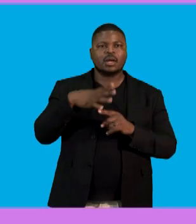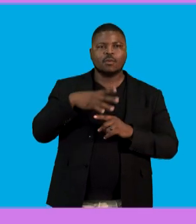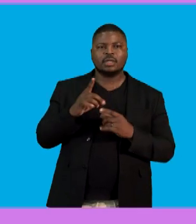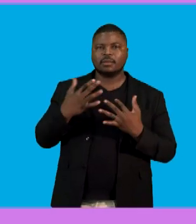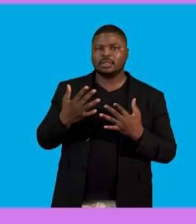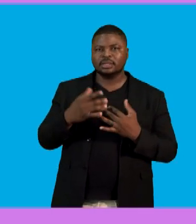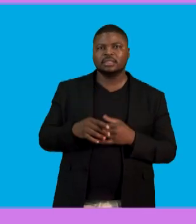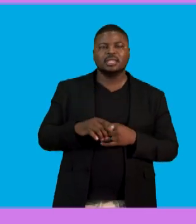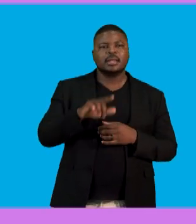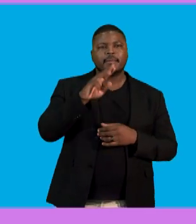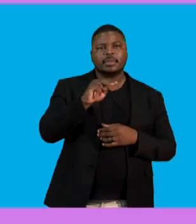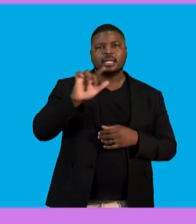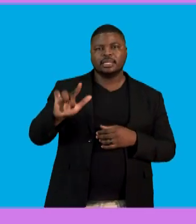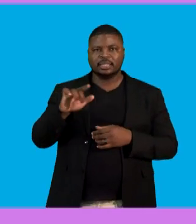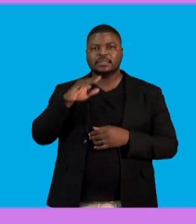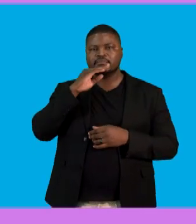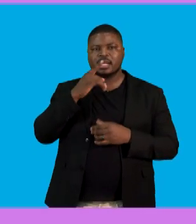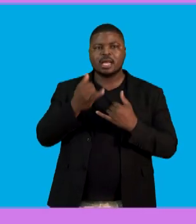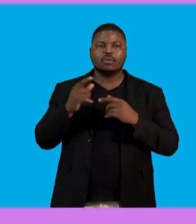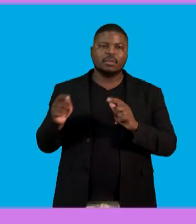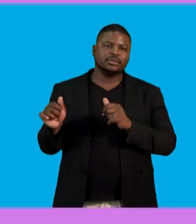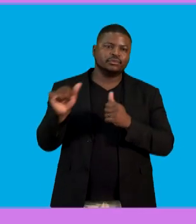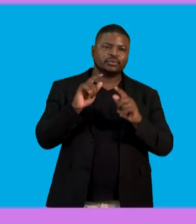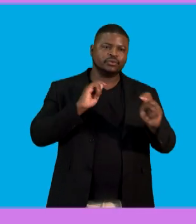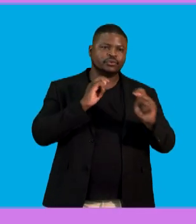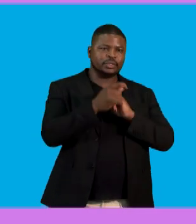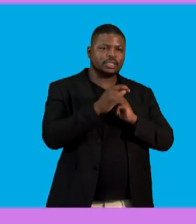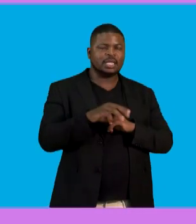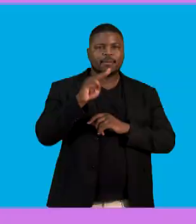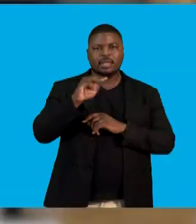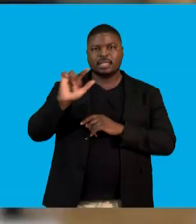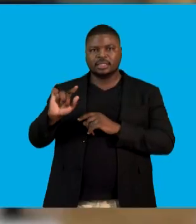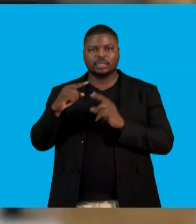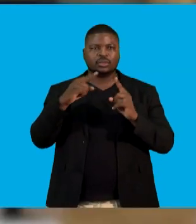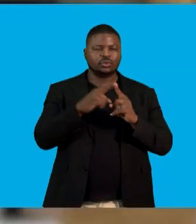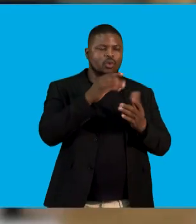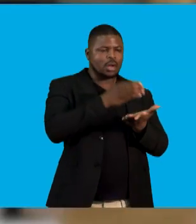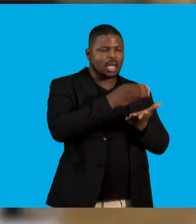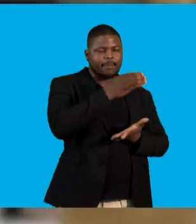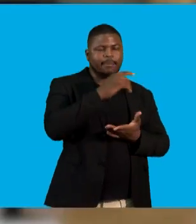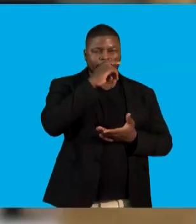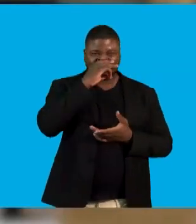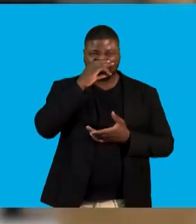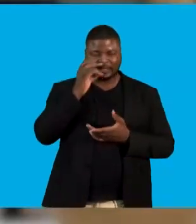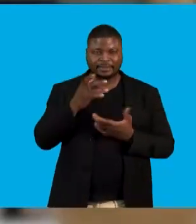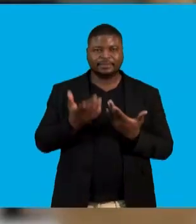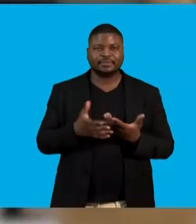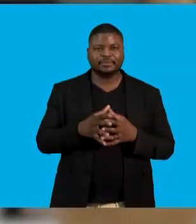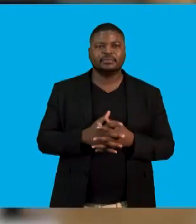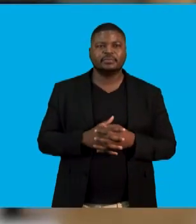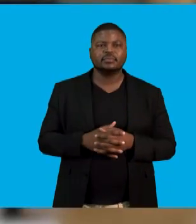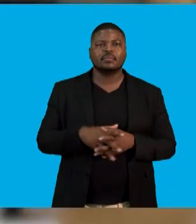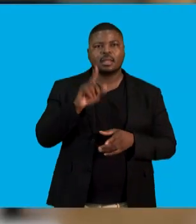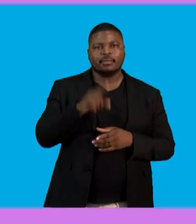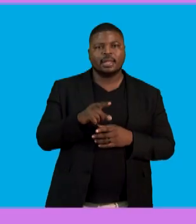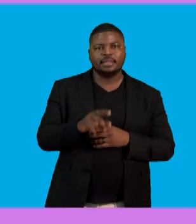must convert the cups to what? To milliliters. If 1 cup is 250 milliliters, then what is half a cup in milliliters? It means you are supposed